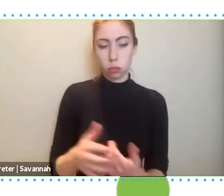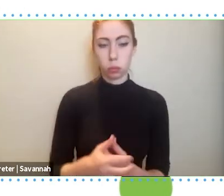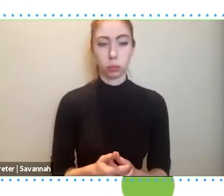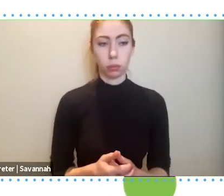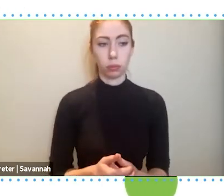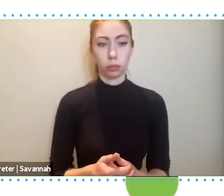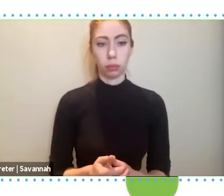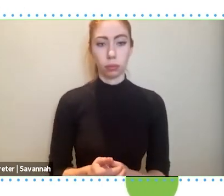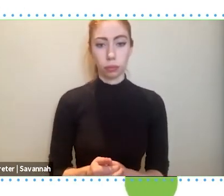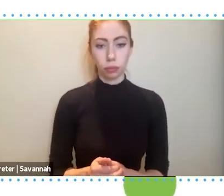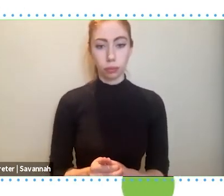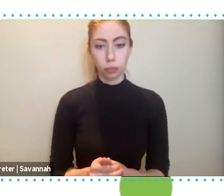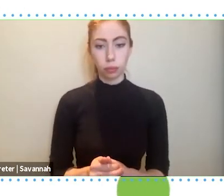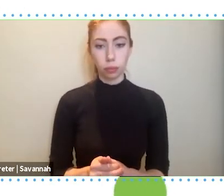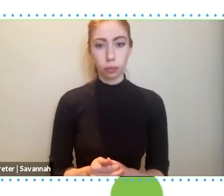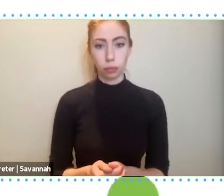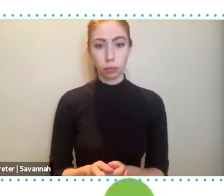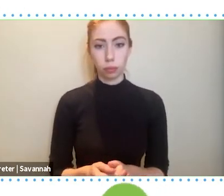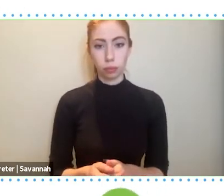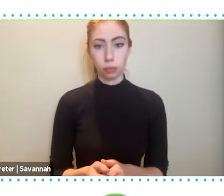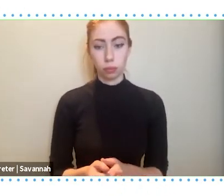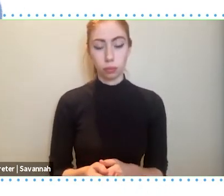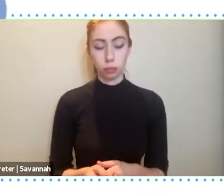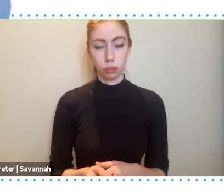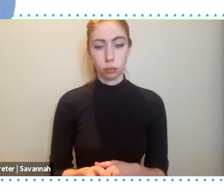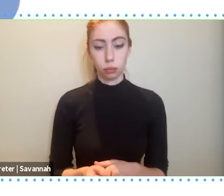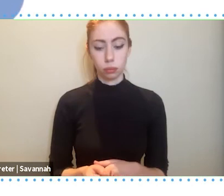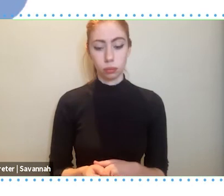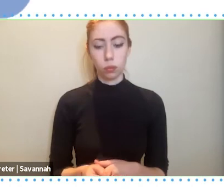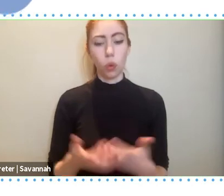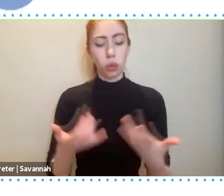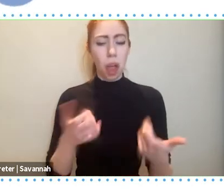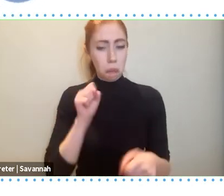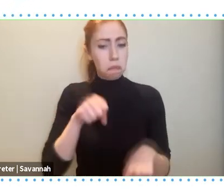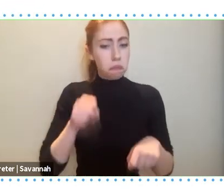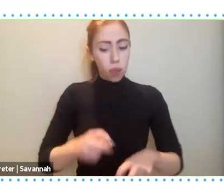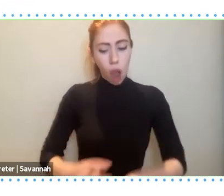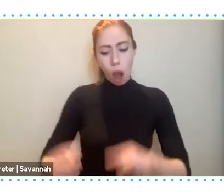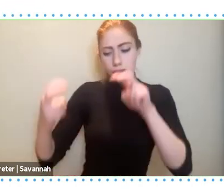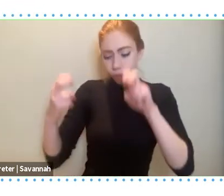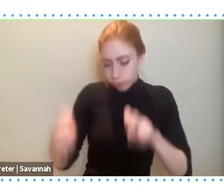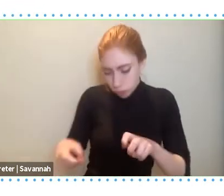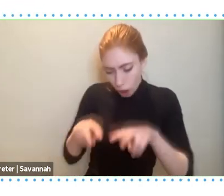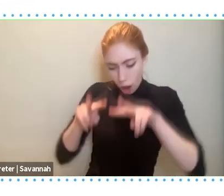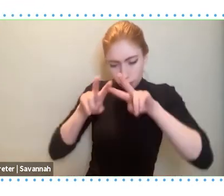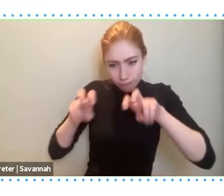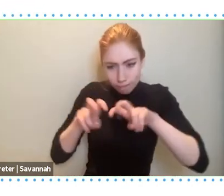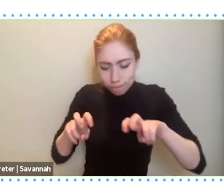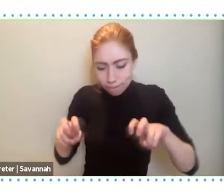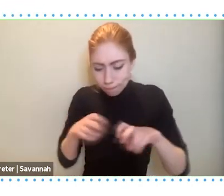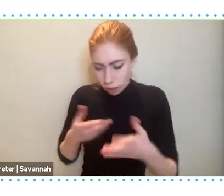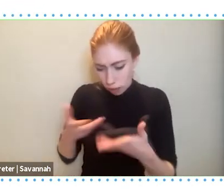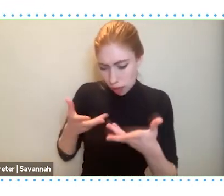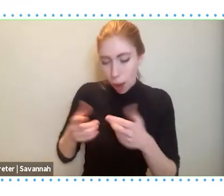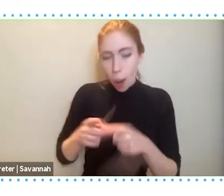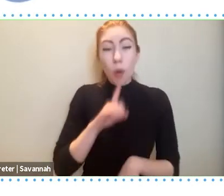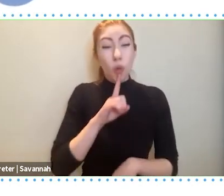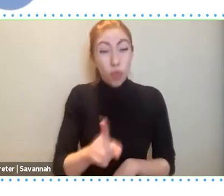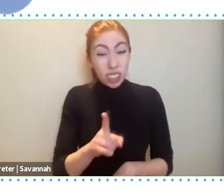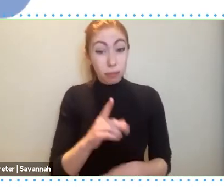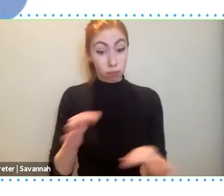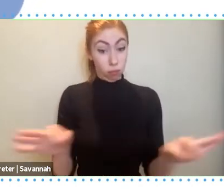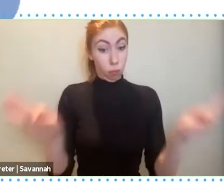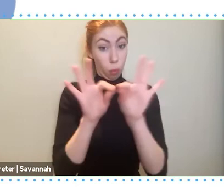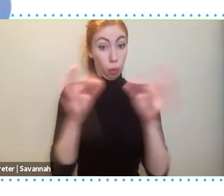an outcome. But I believe the process of creating this tool together, that shared collaborative